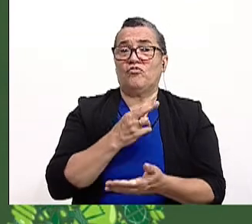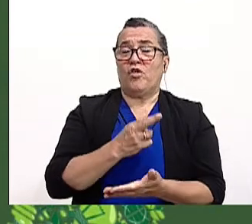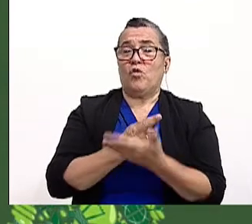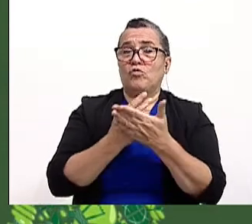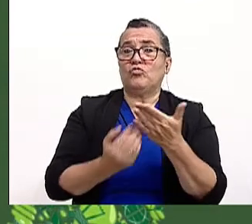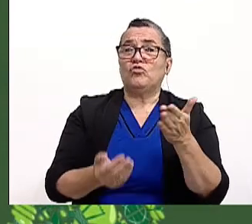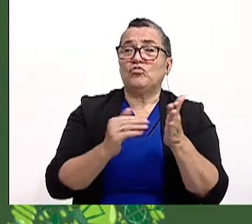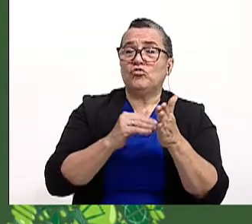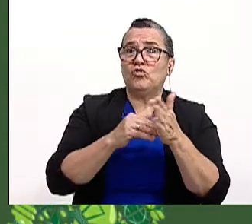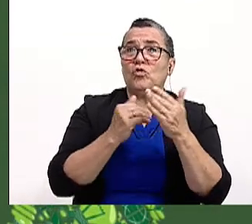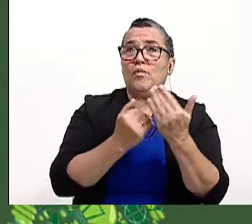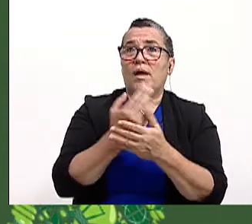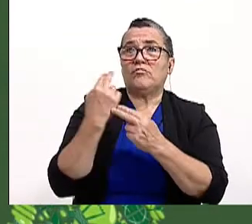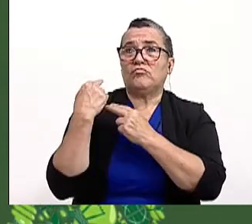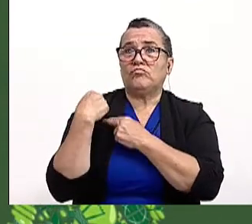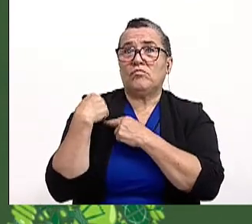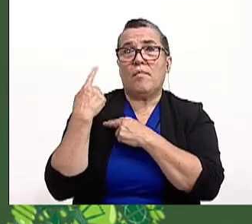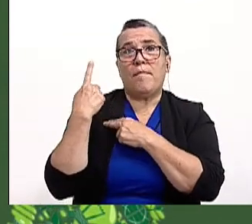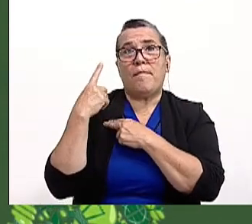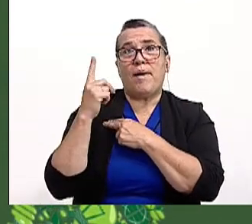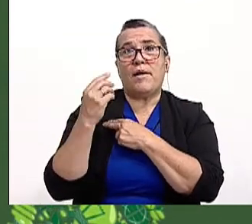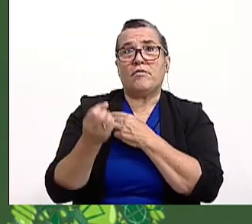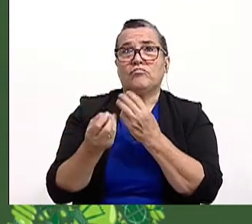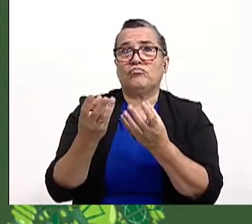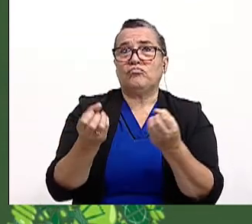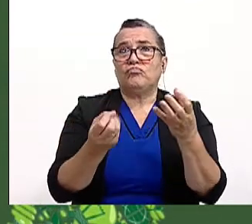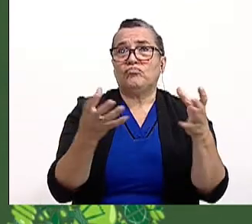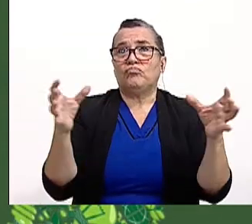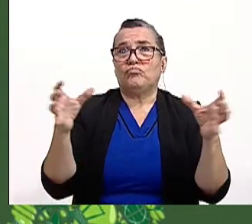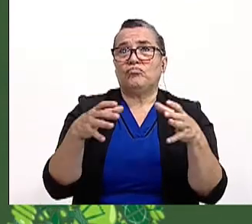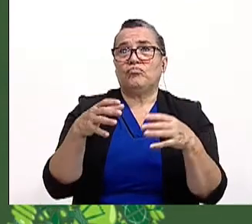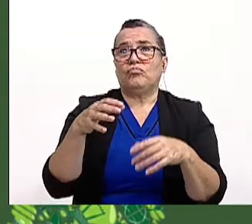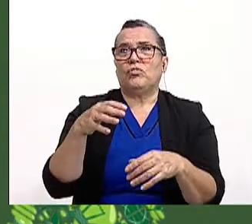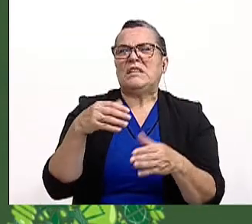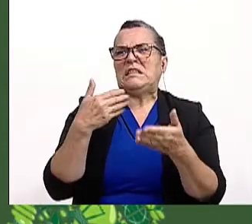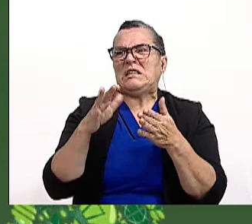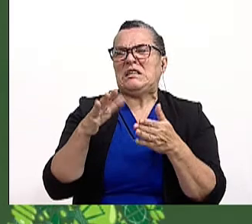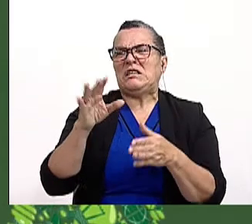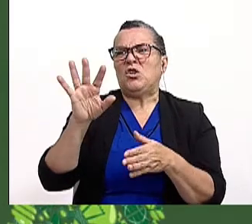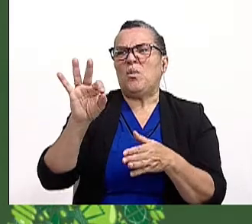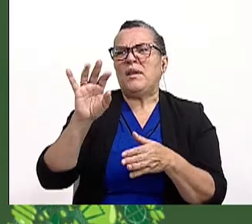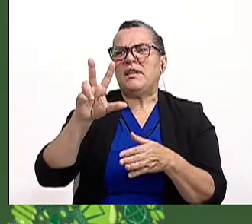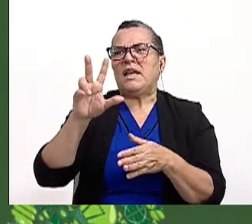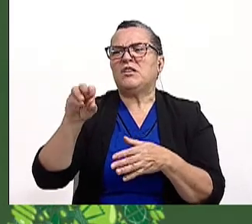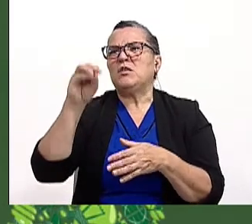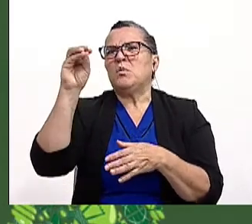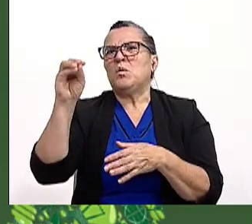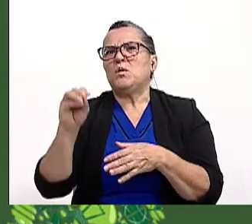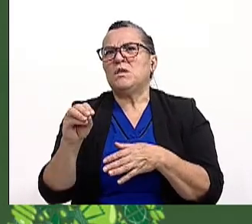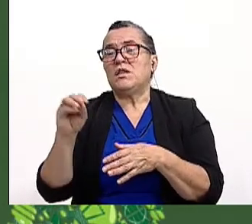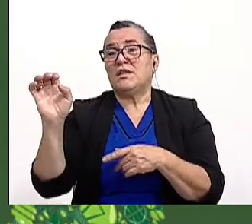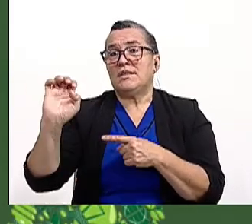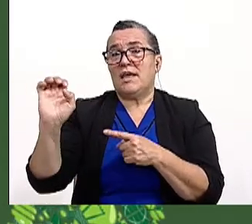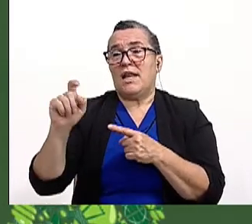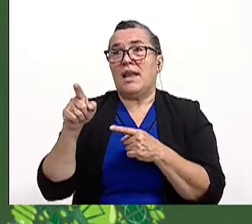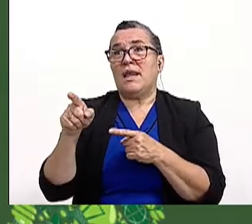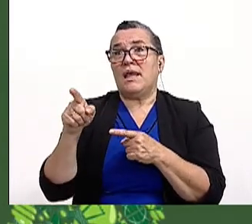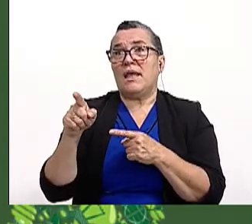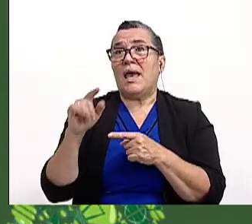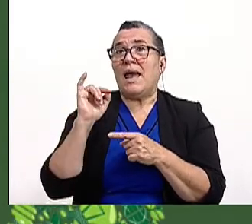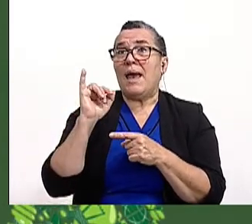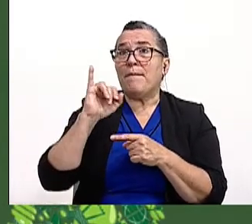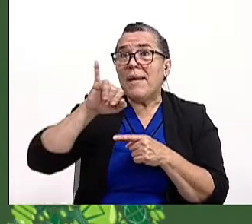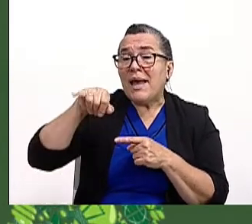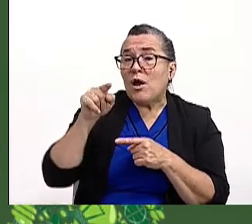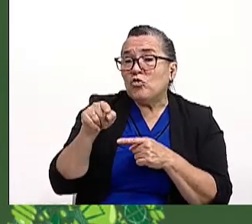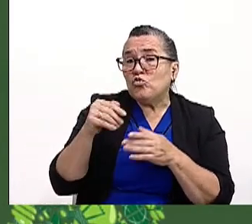have been responsible for production of nearly 93% of Costa Rica's energy. But this July,